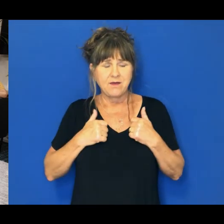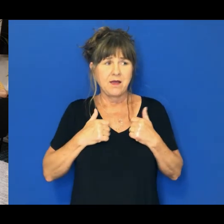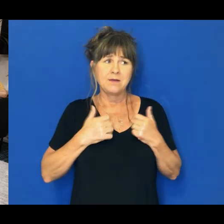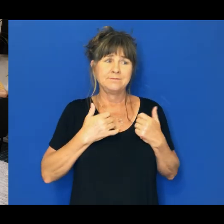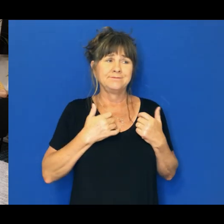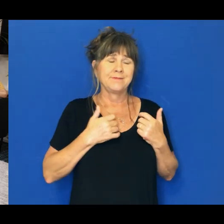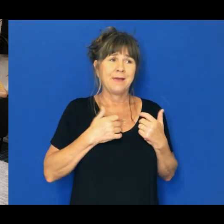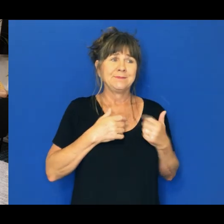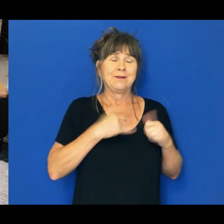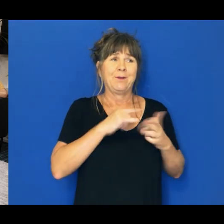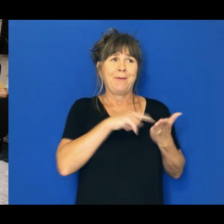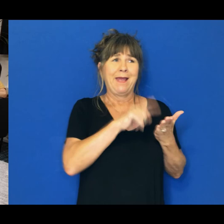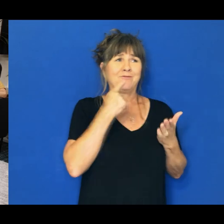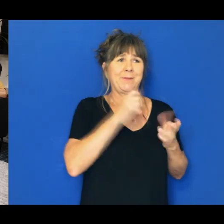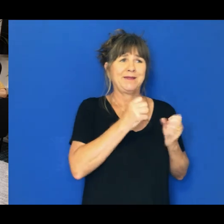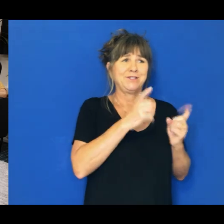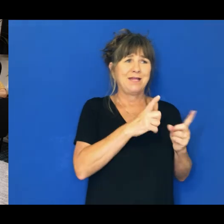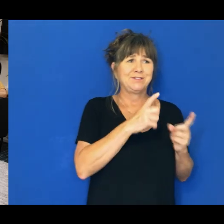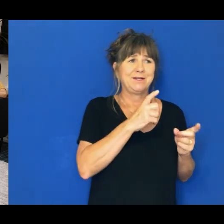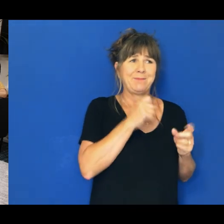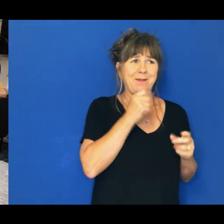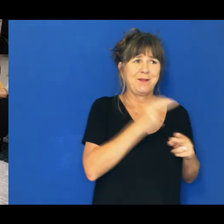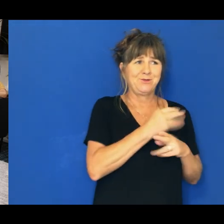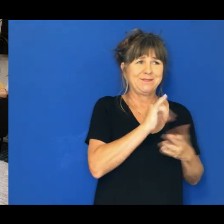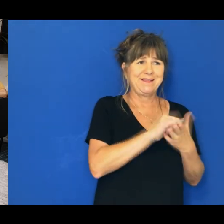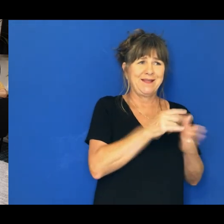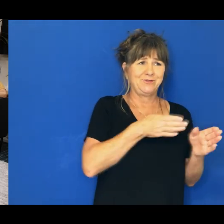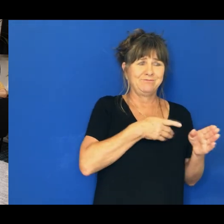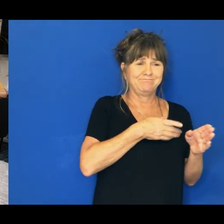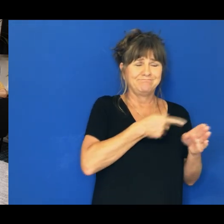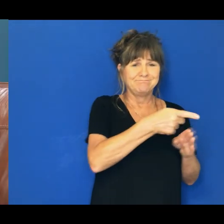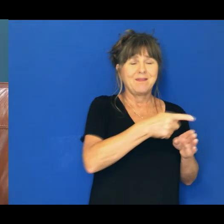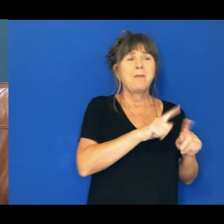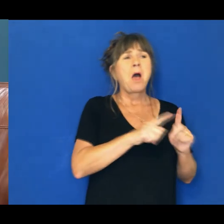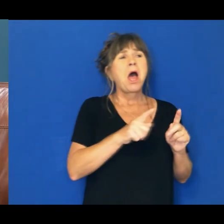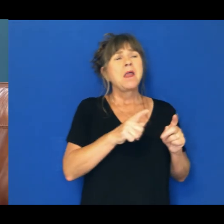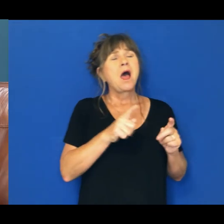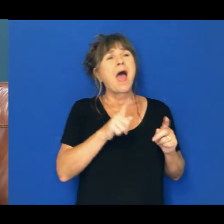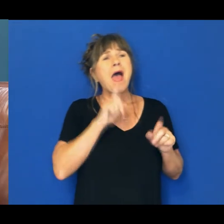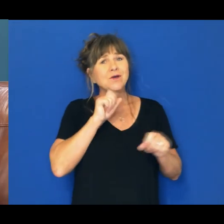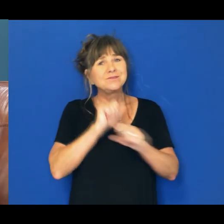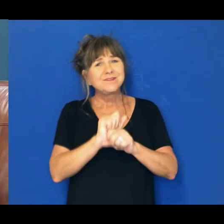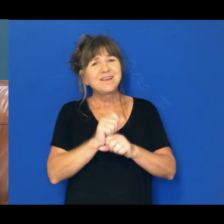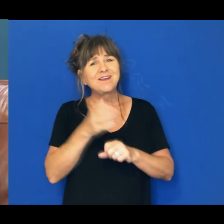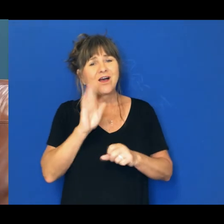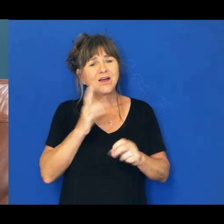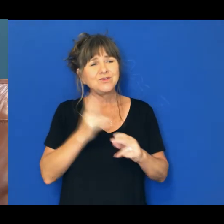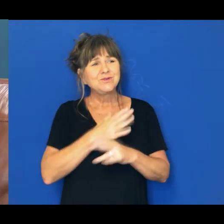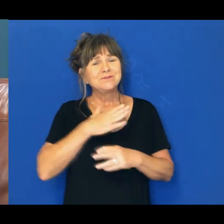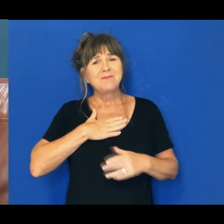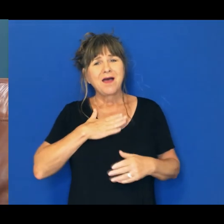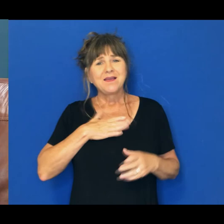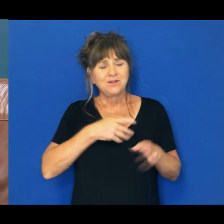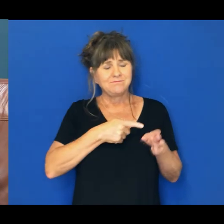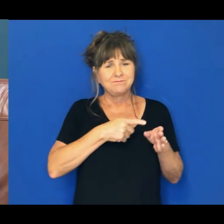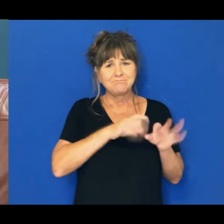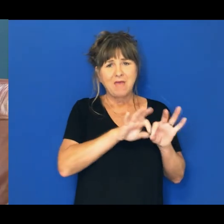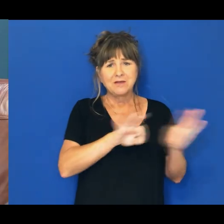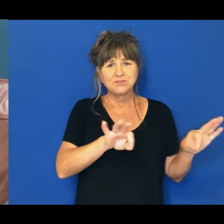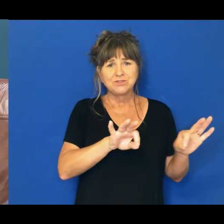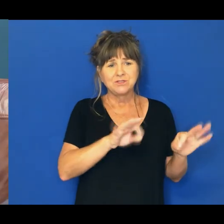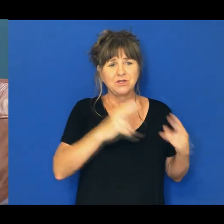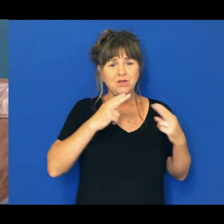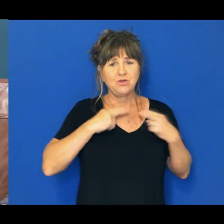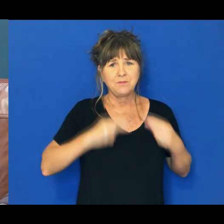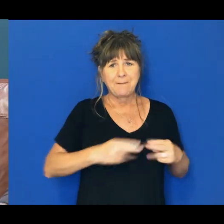I'm not using, but in a way I am using. But to see God use my master's in human behavior